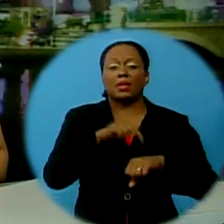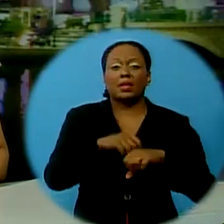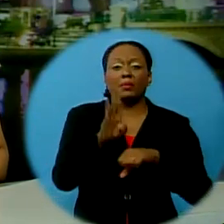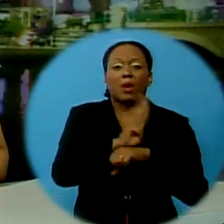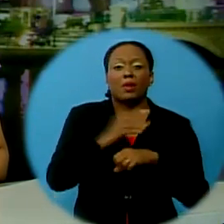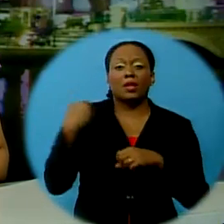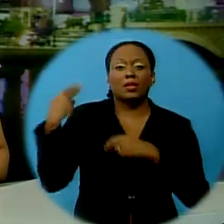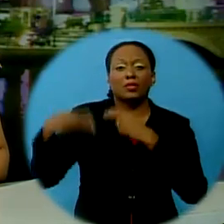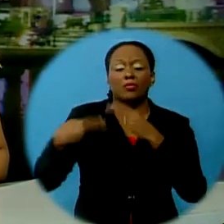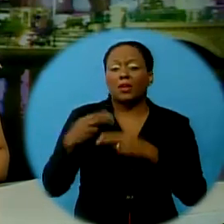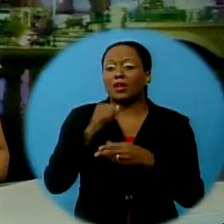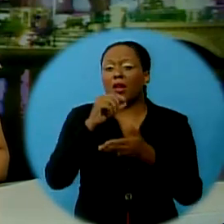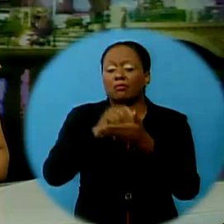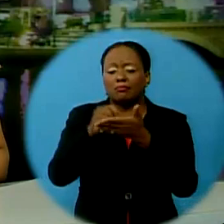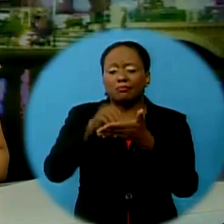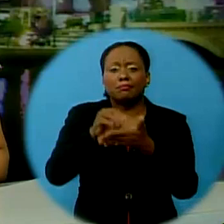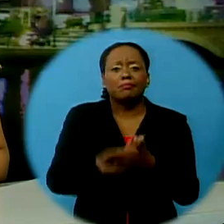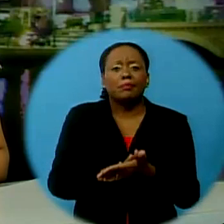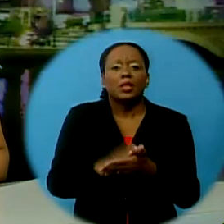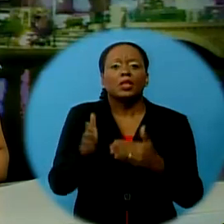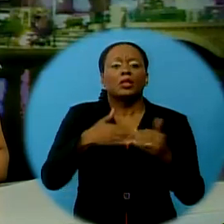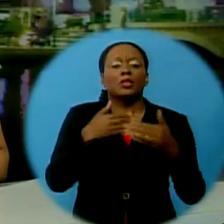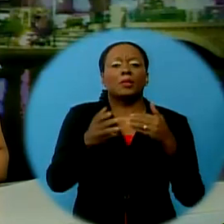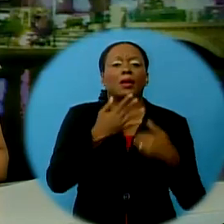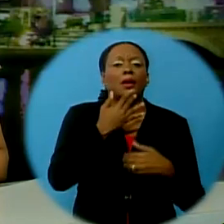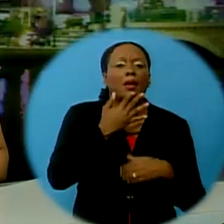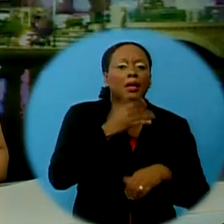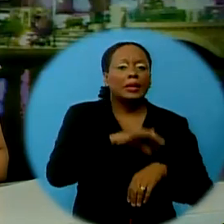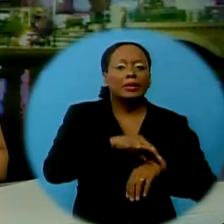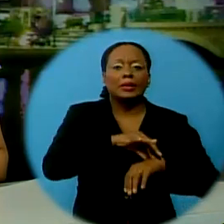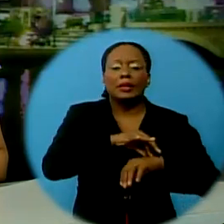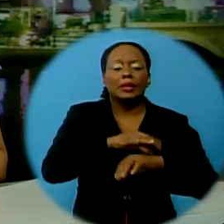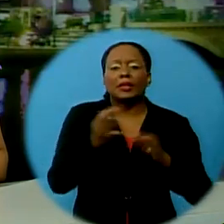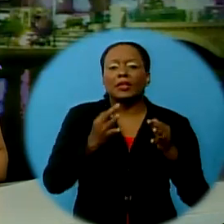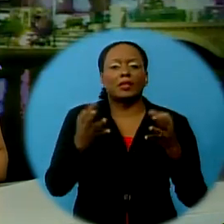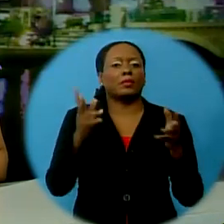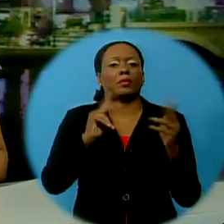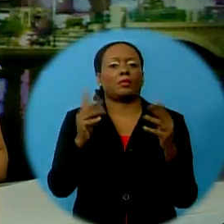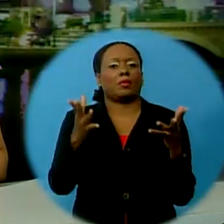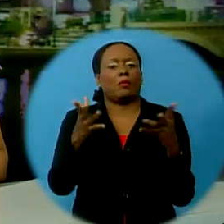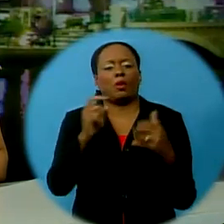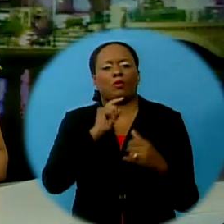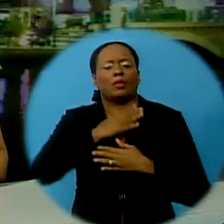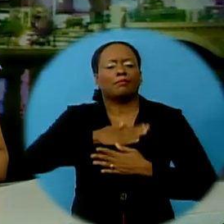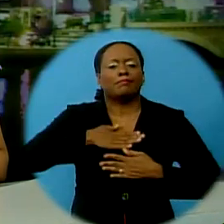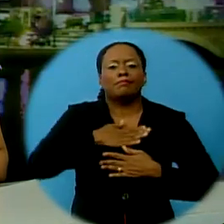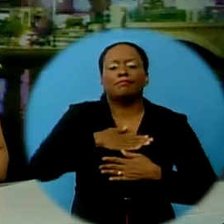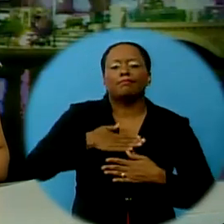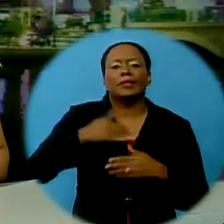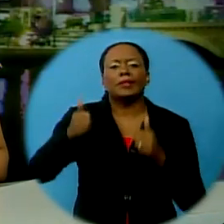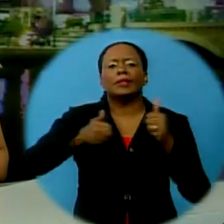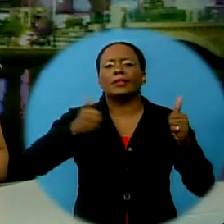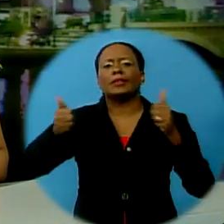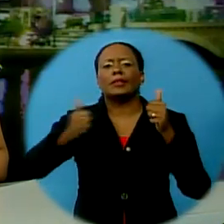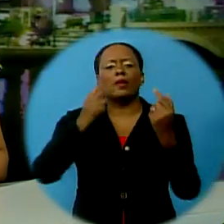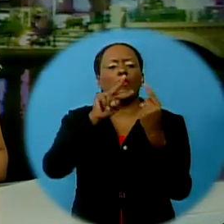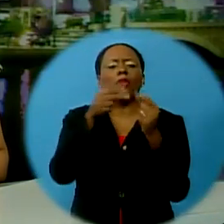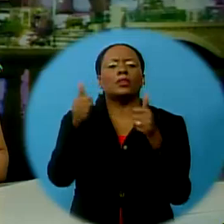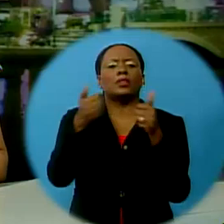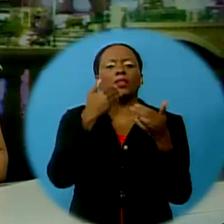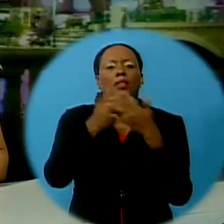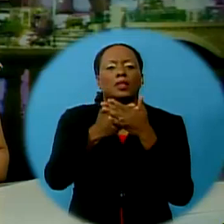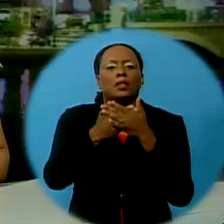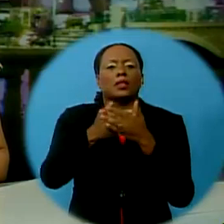history. He believes regardless of racial or social backgrounds, if locals are to have a greater appreciation of themselves, the lives of